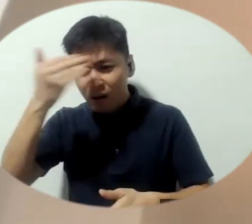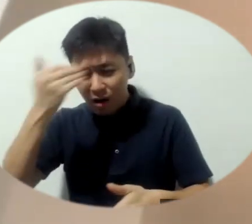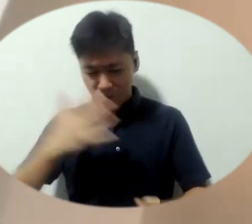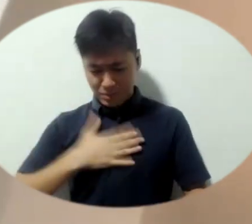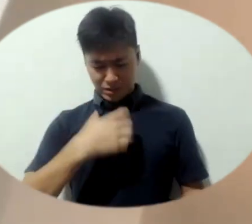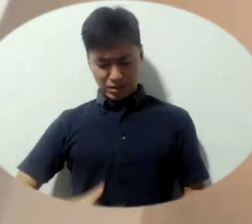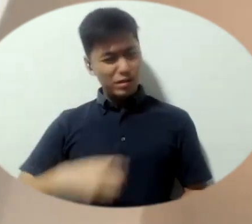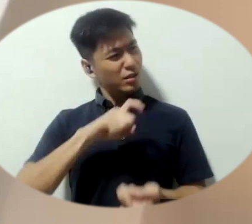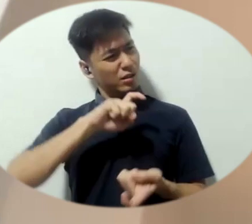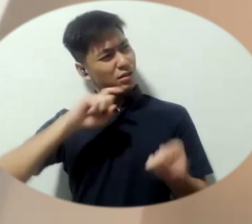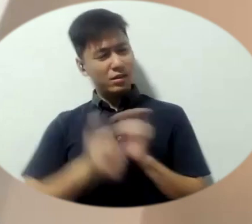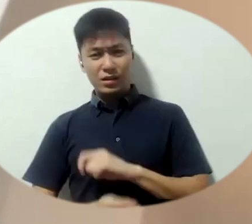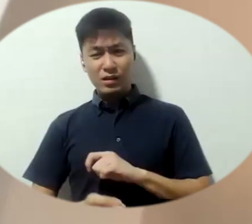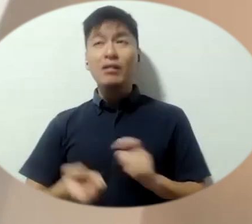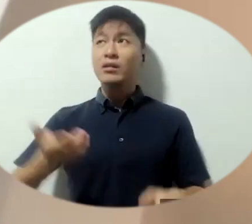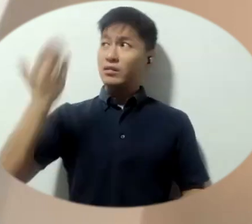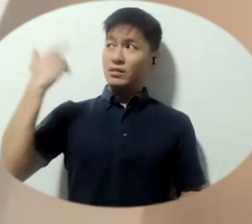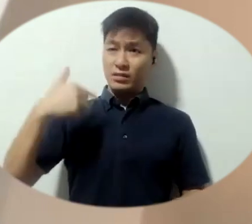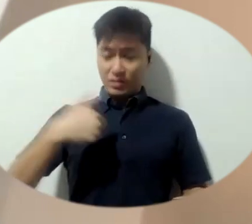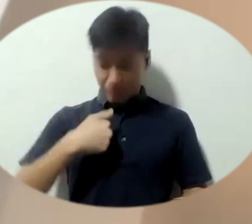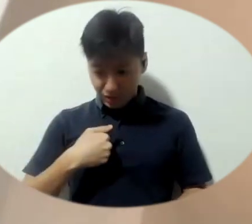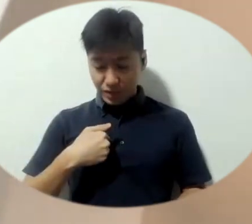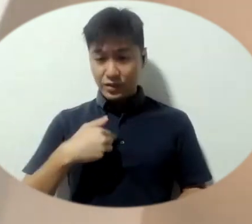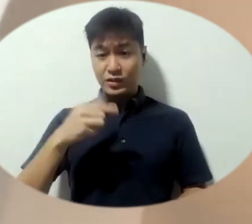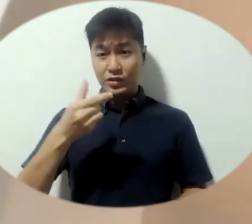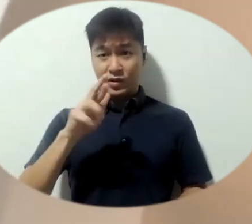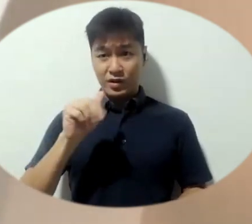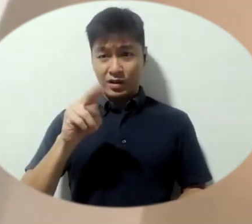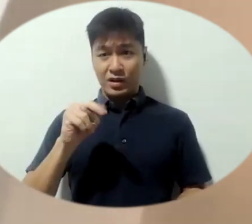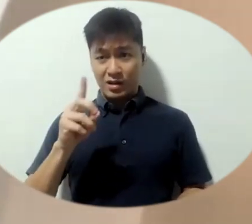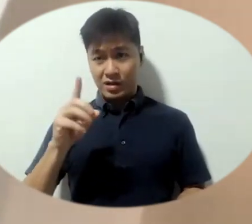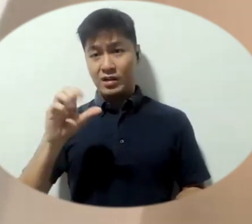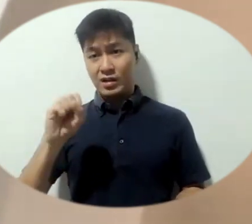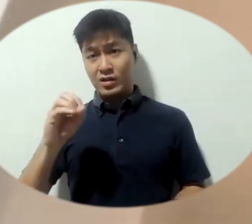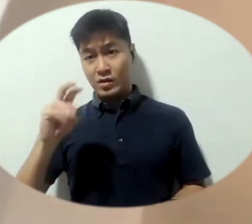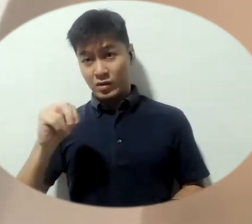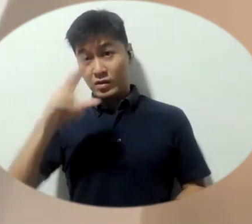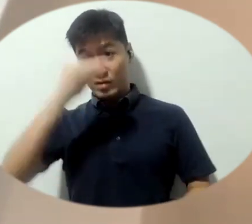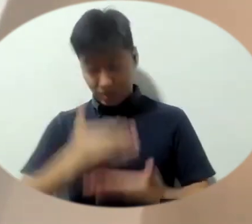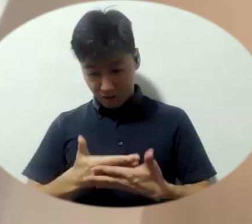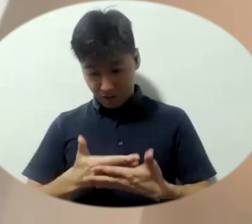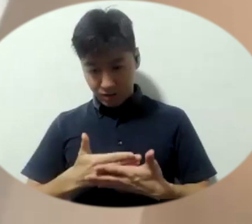the grandson of my grandma, and I woke up being the caregiver for a patient.